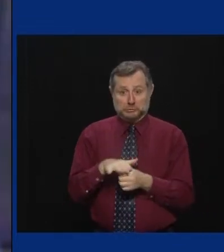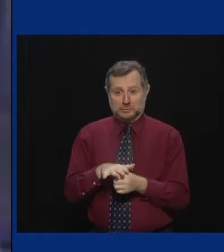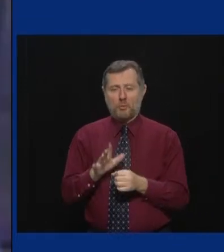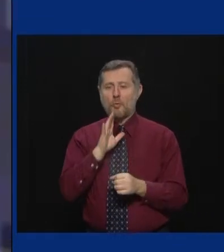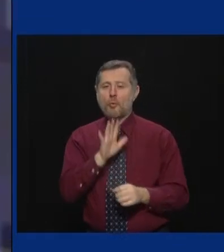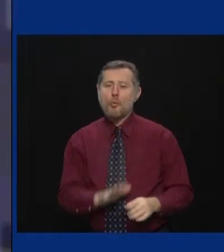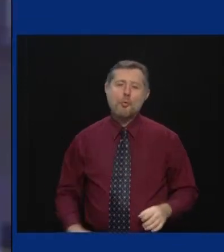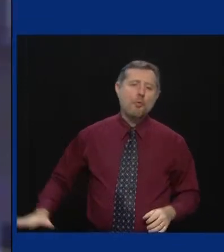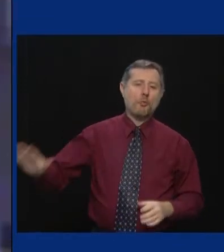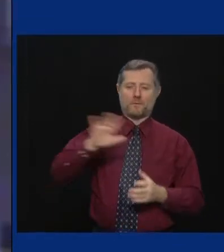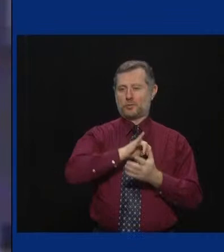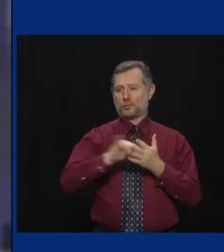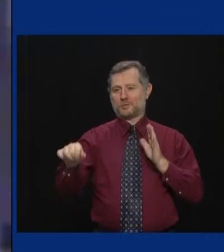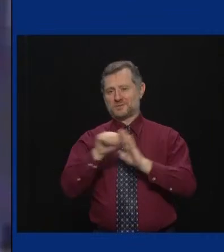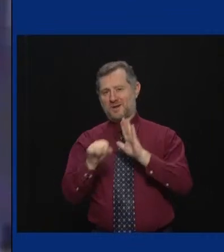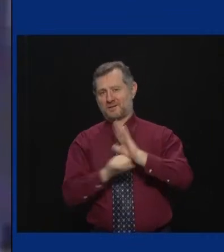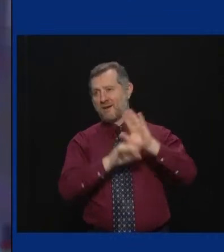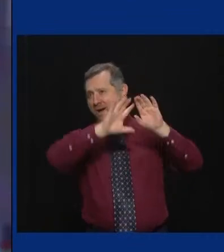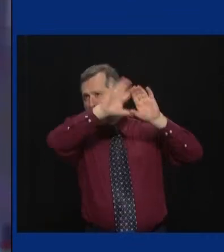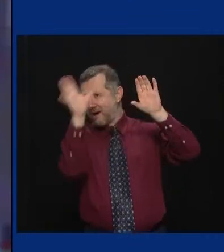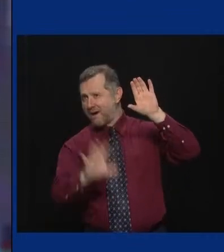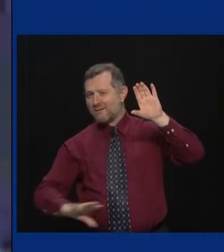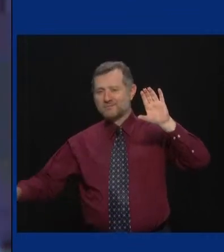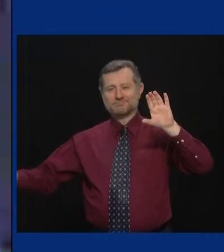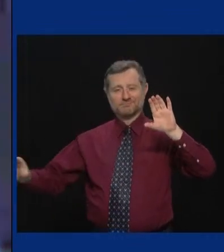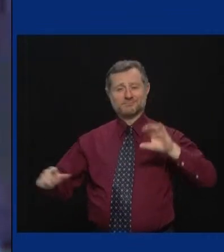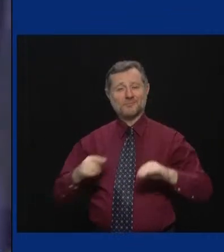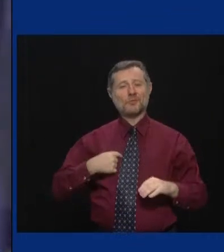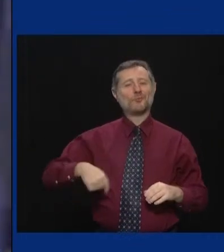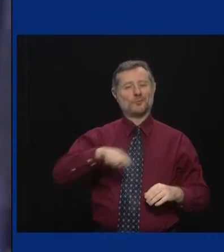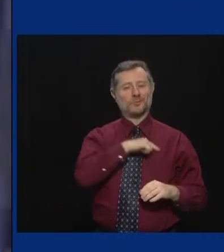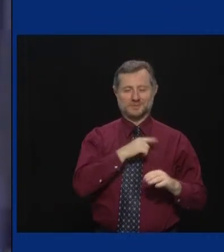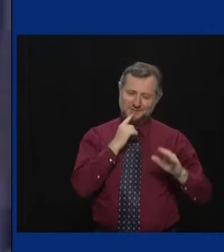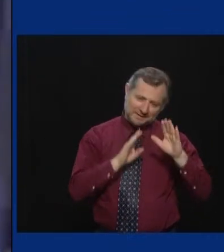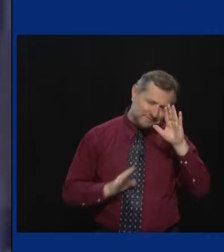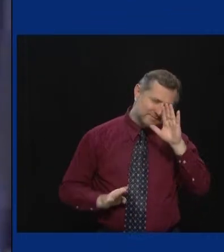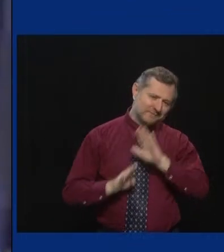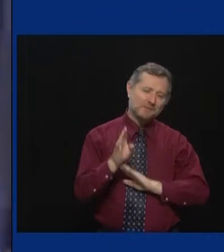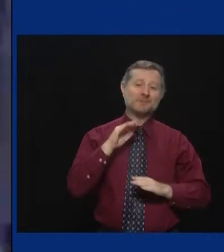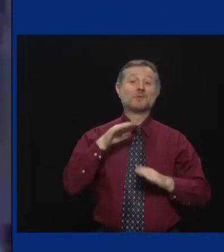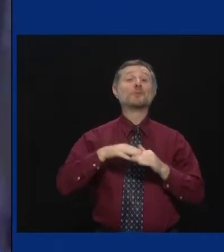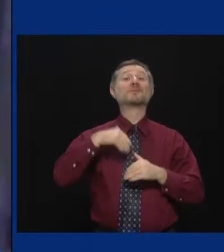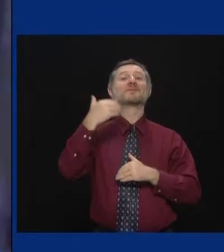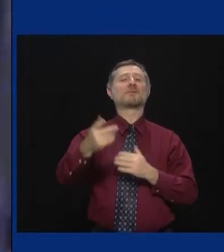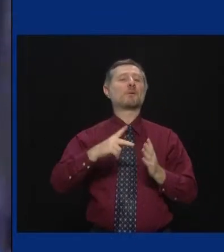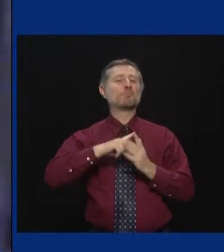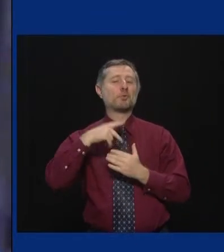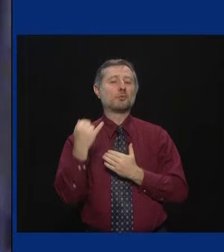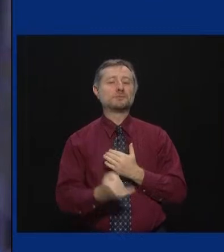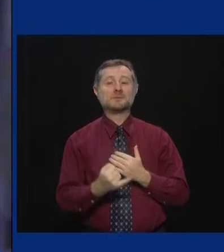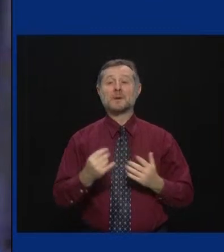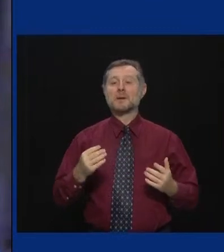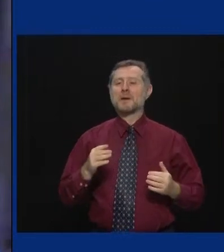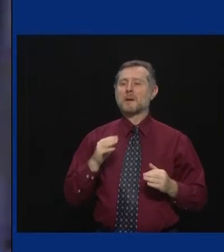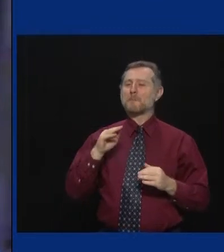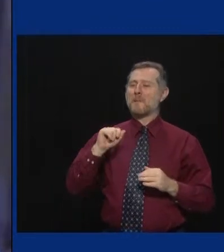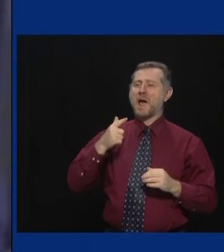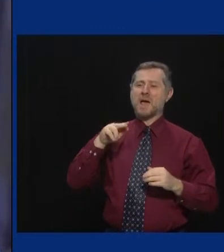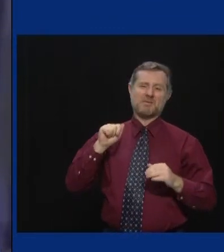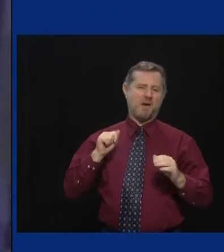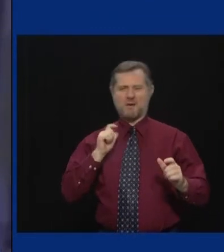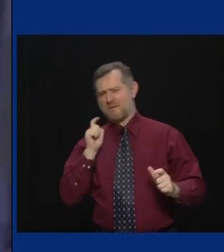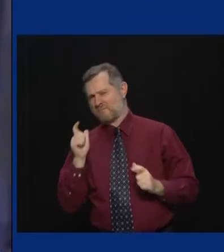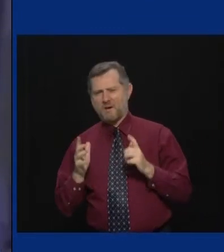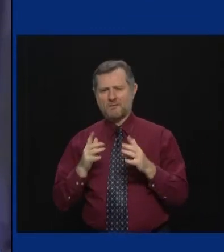for our work, we developed our Next Generation Niagara program. With Next Gen Niagara, we are more